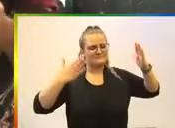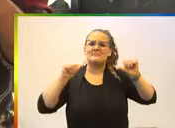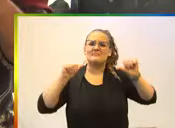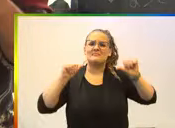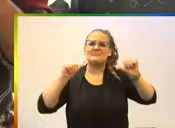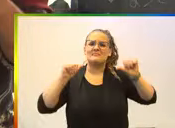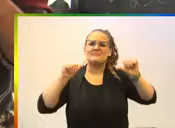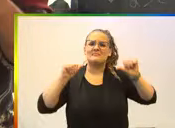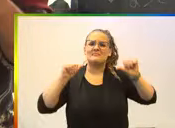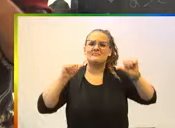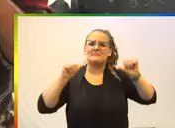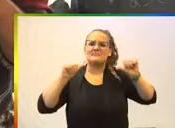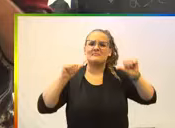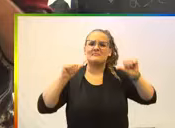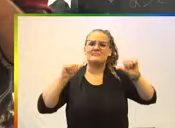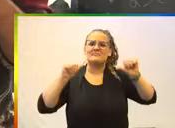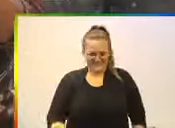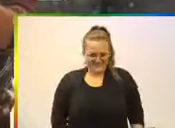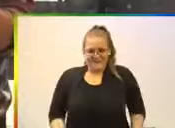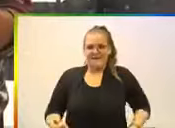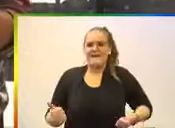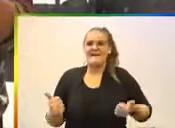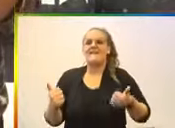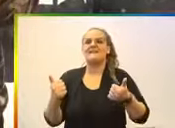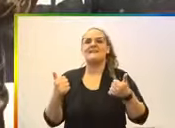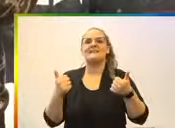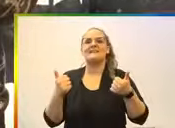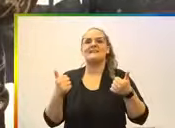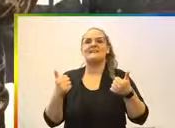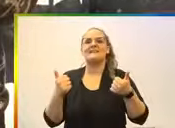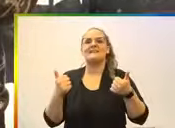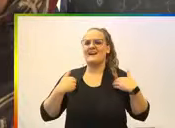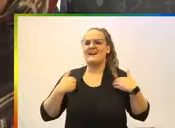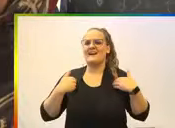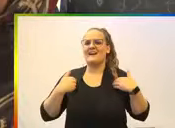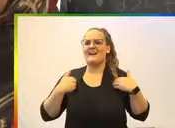joys. Life